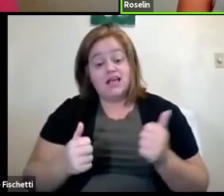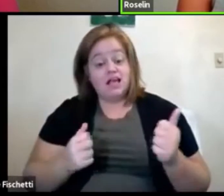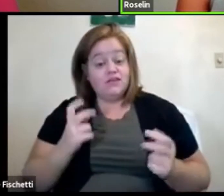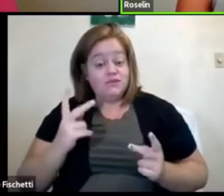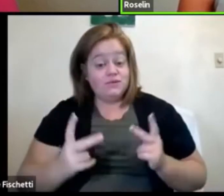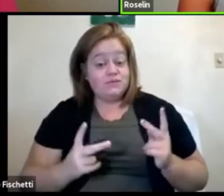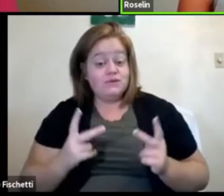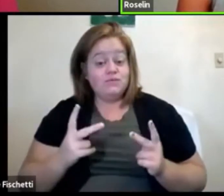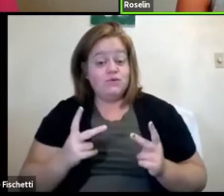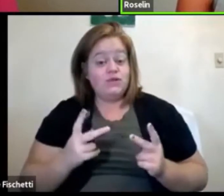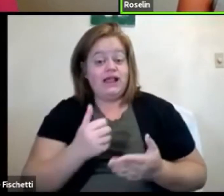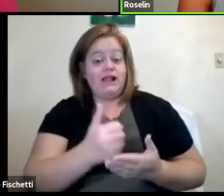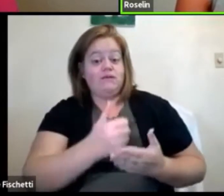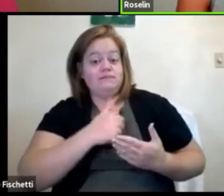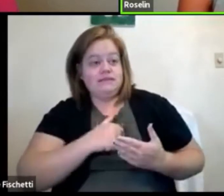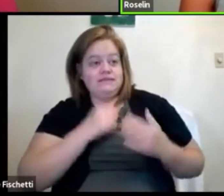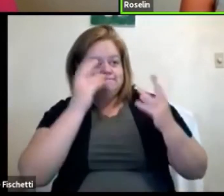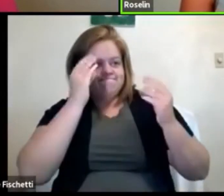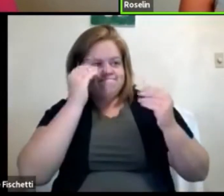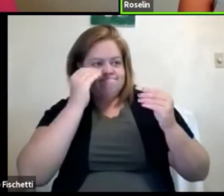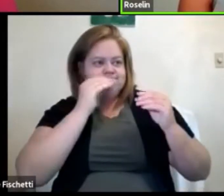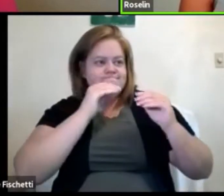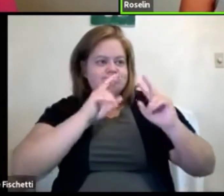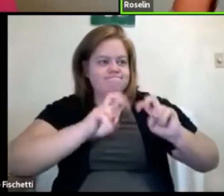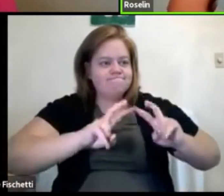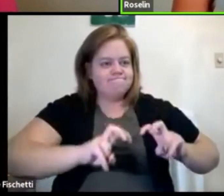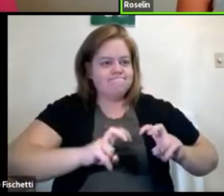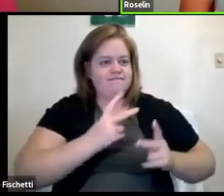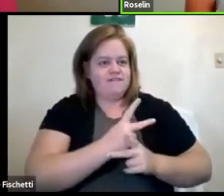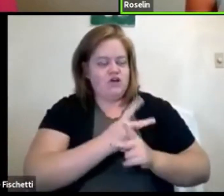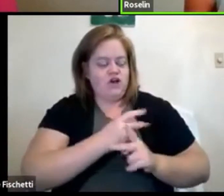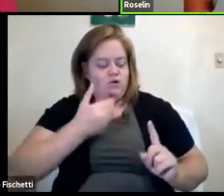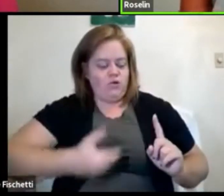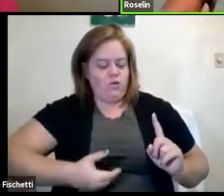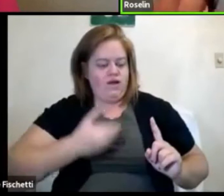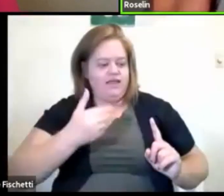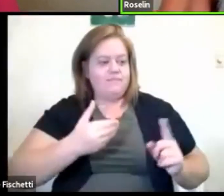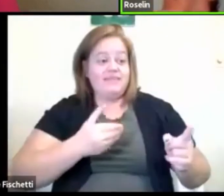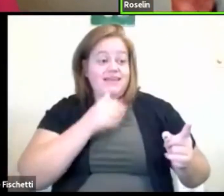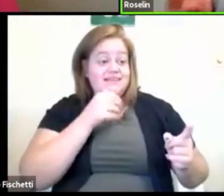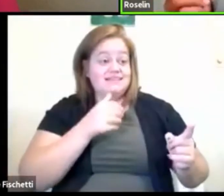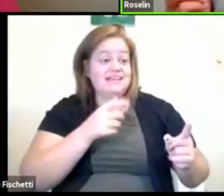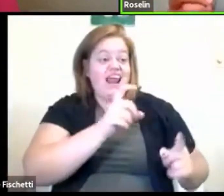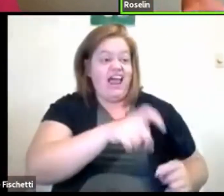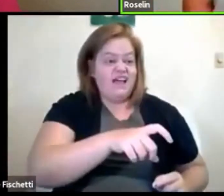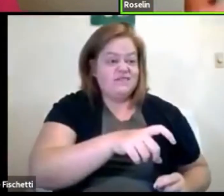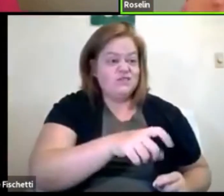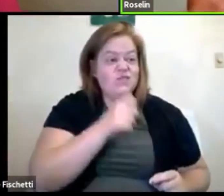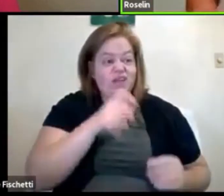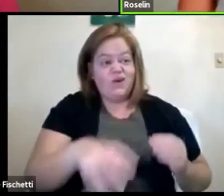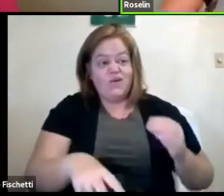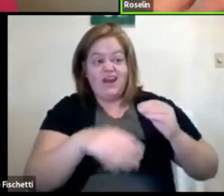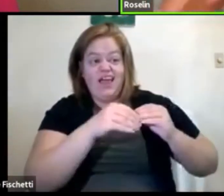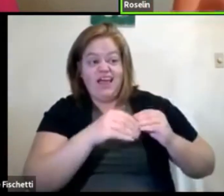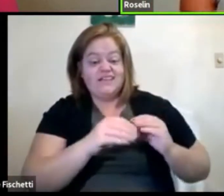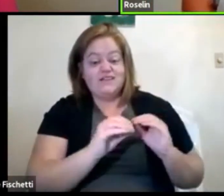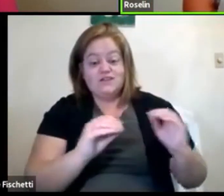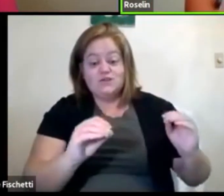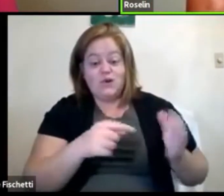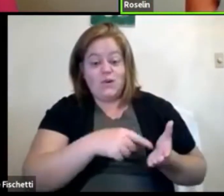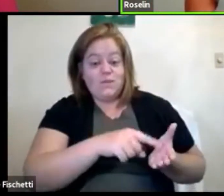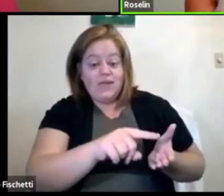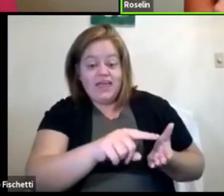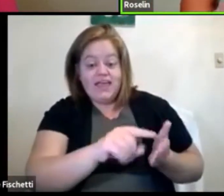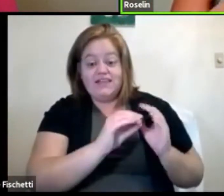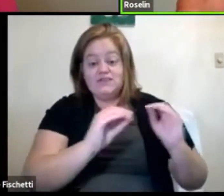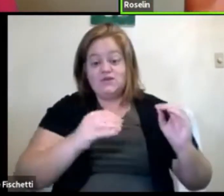time to do that for me, and they didn't have to do it. Well, I said they don't gain anything. Like there's no money involved,